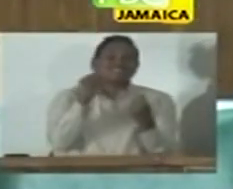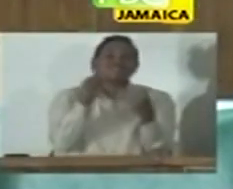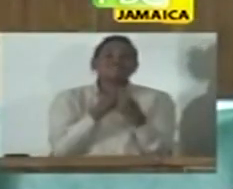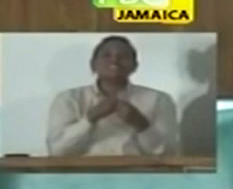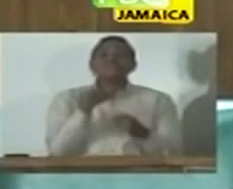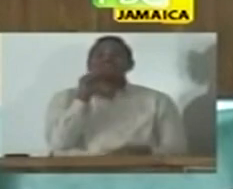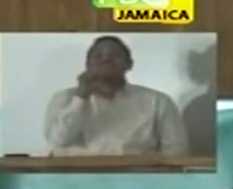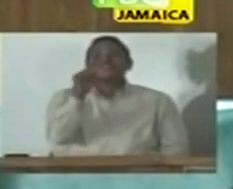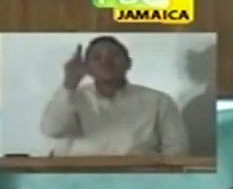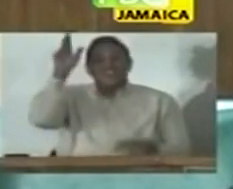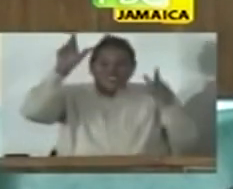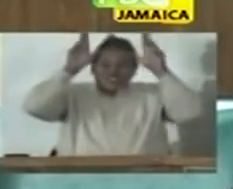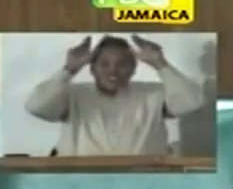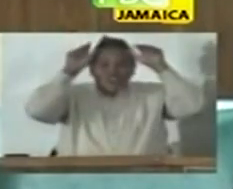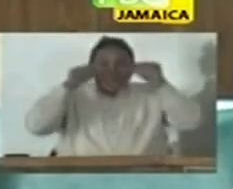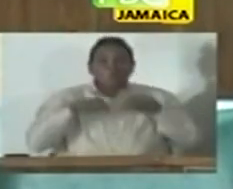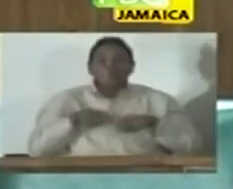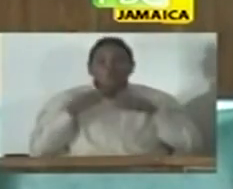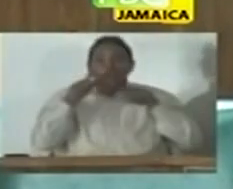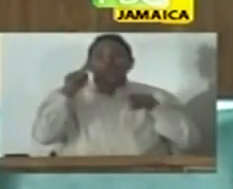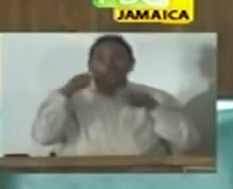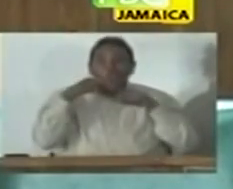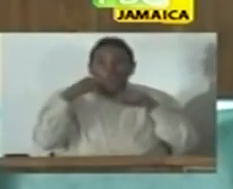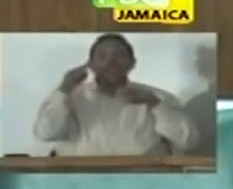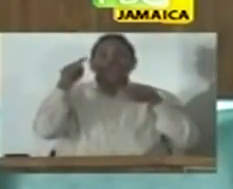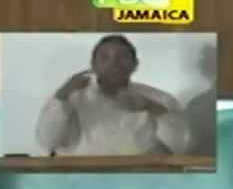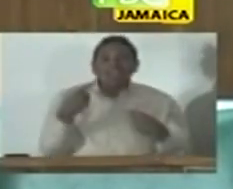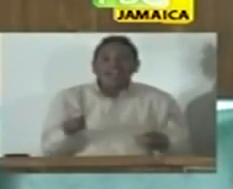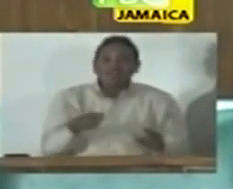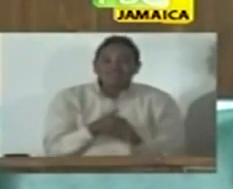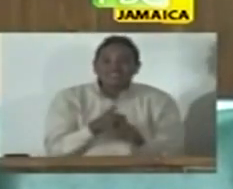Squealing is specific to